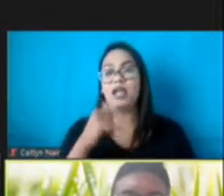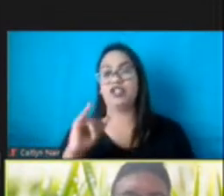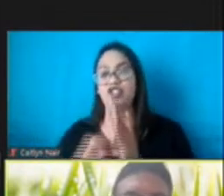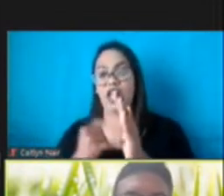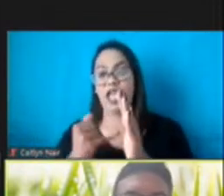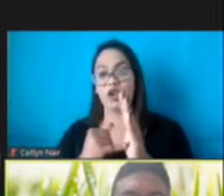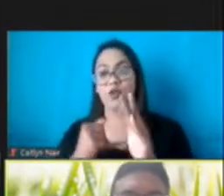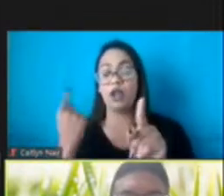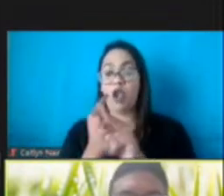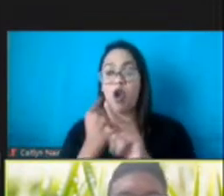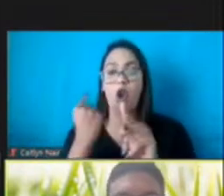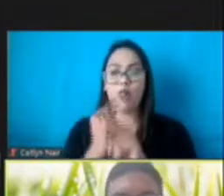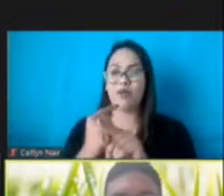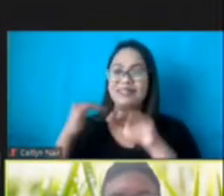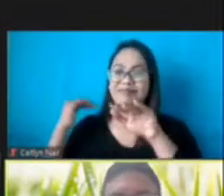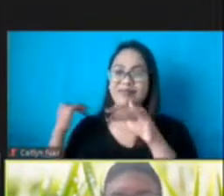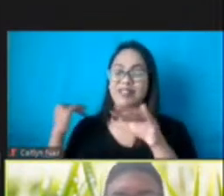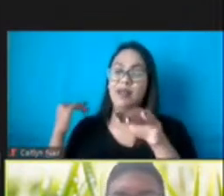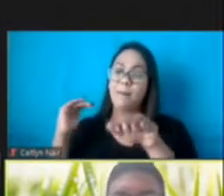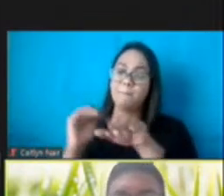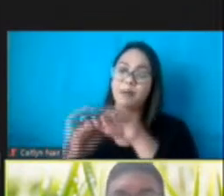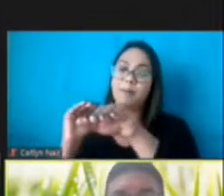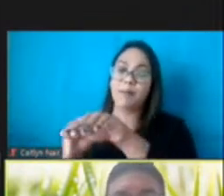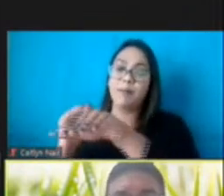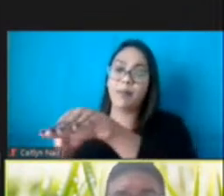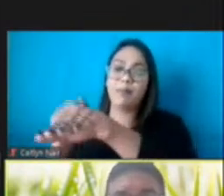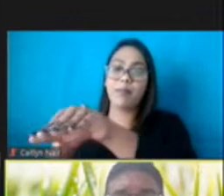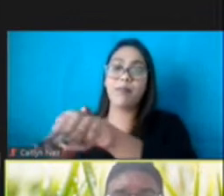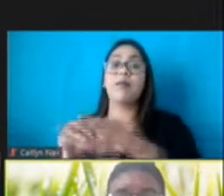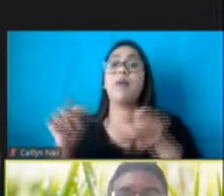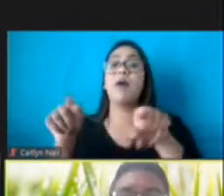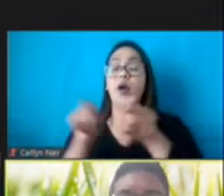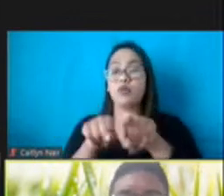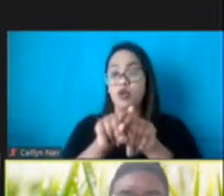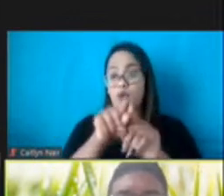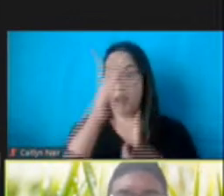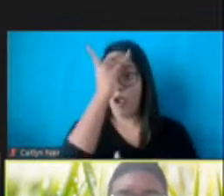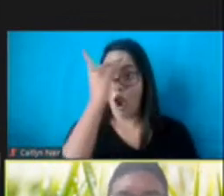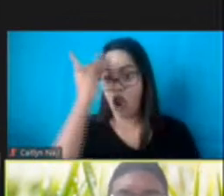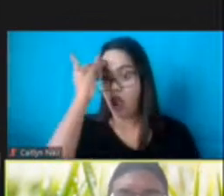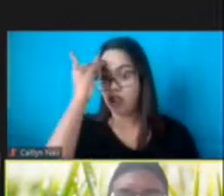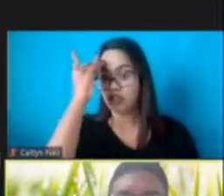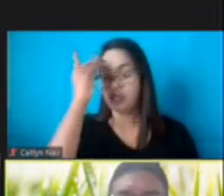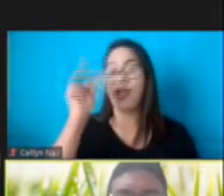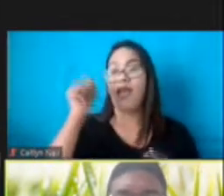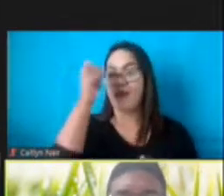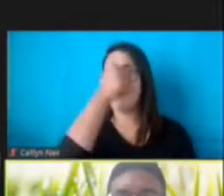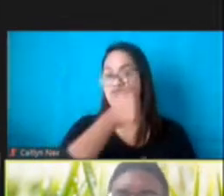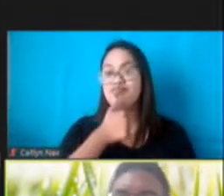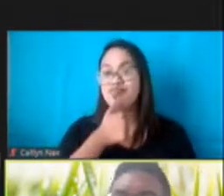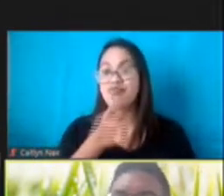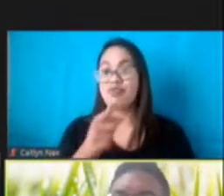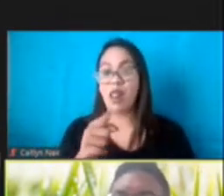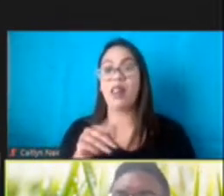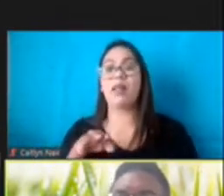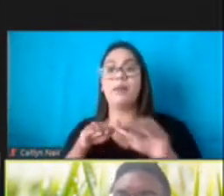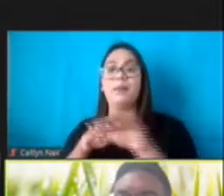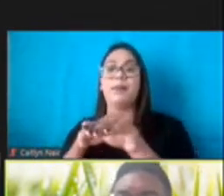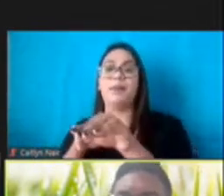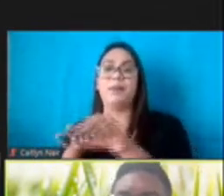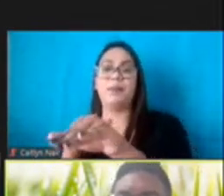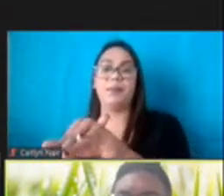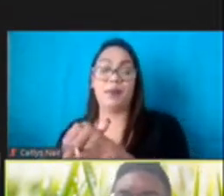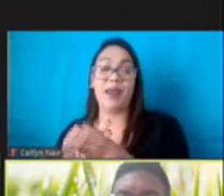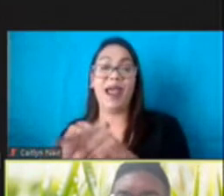peak around March with the Easter holidays. The challenge we have in this country is we have no national trauma registry,